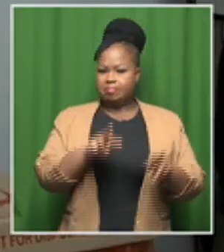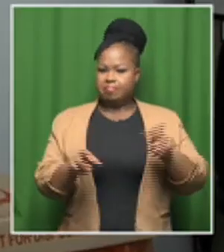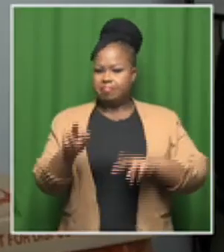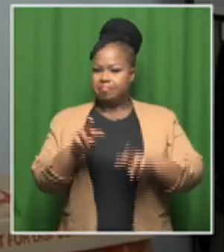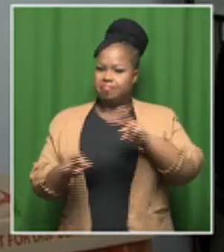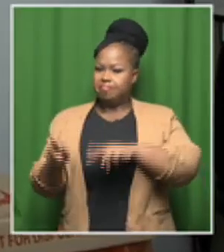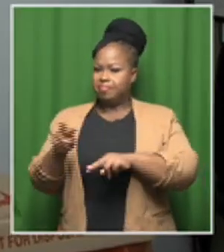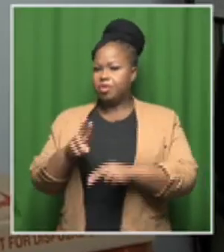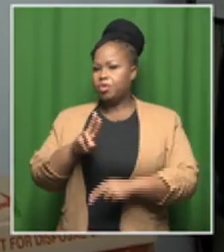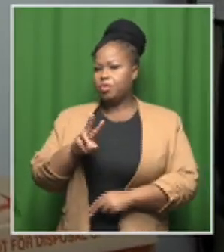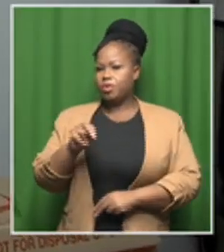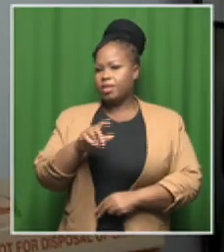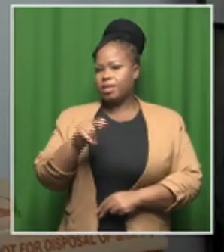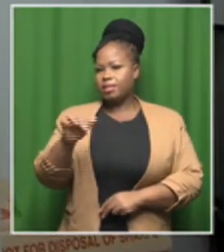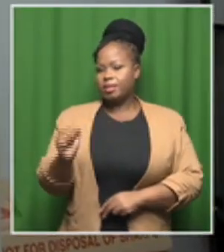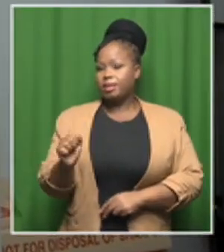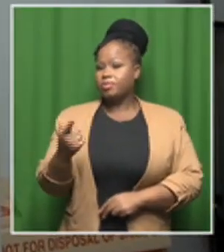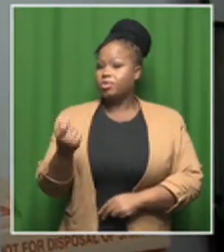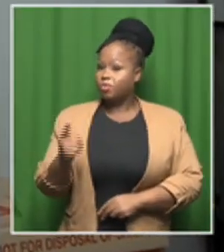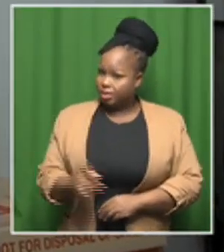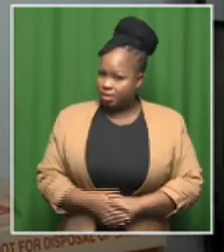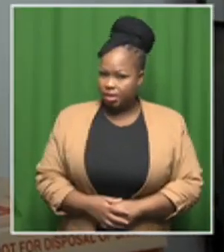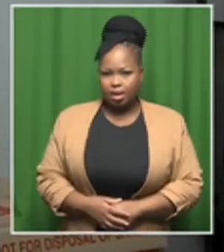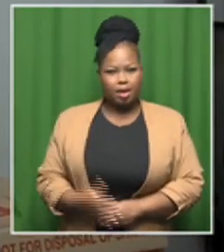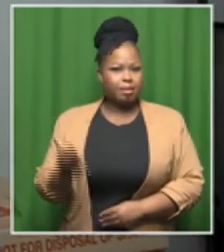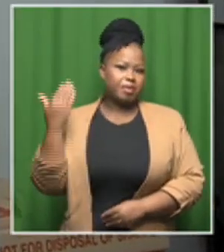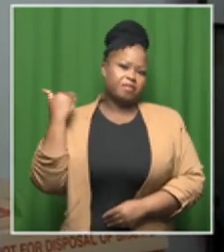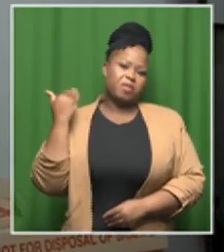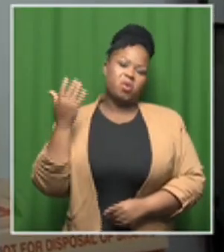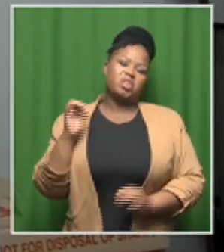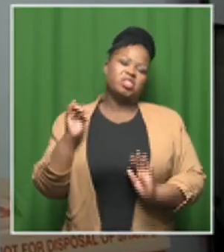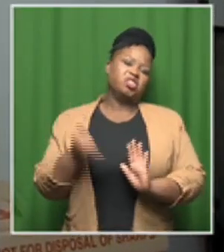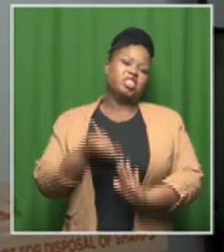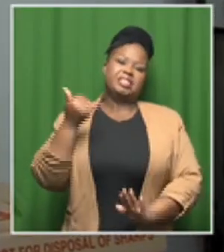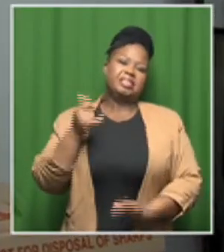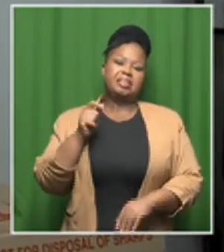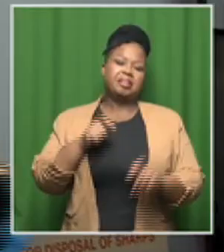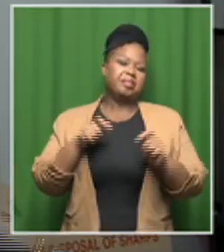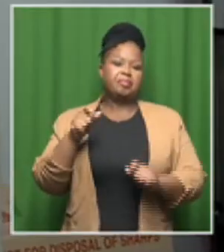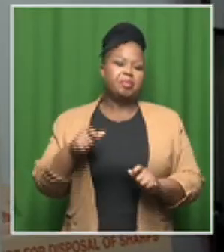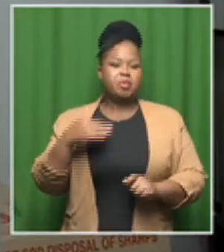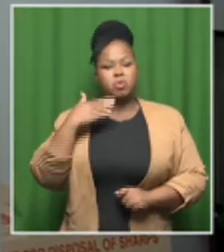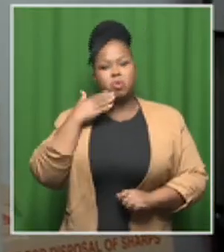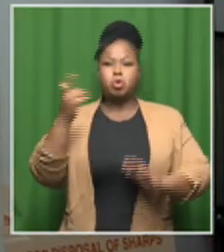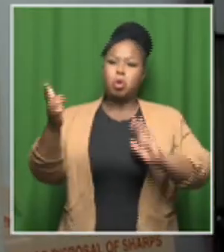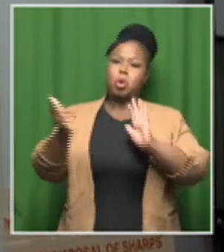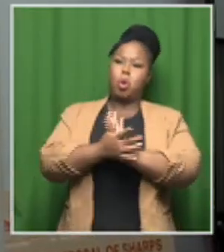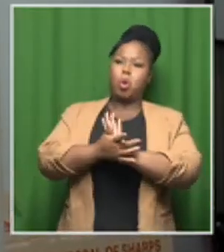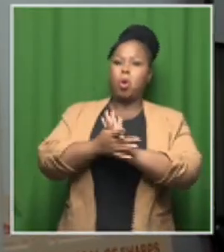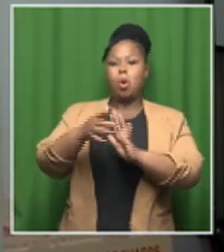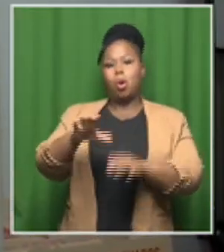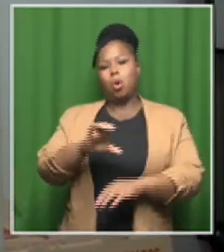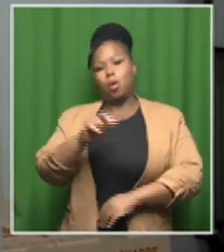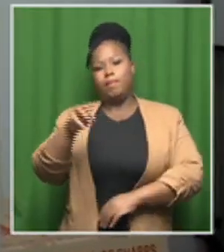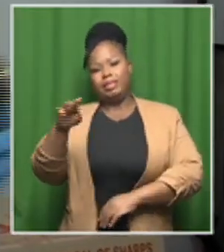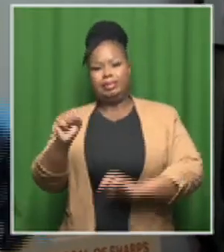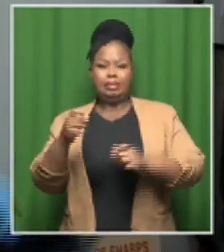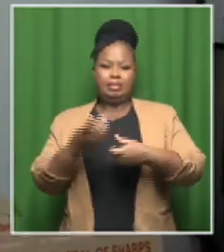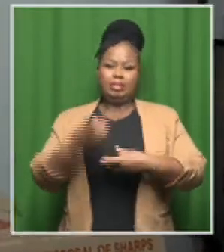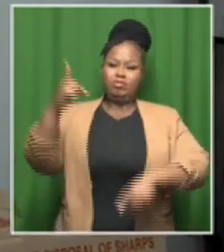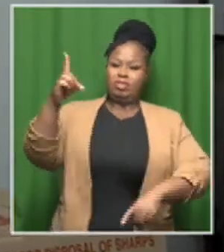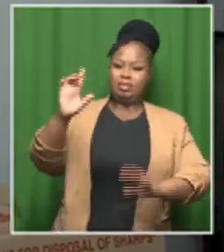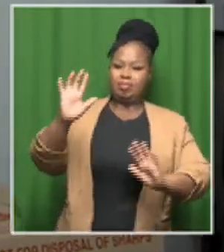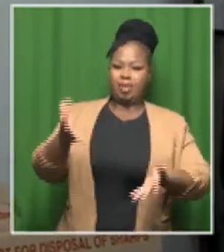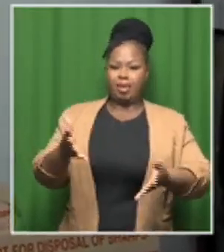UNISA is doing. And as we said, gone are the days when it was just people who had law degrees and commerce degrees and something